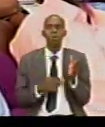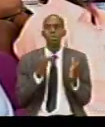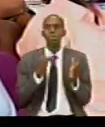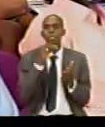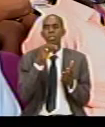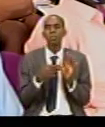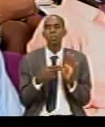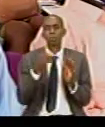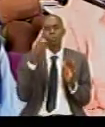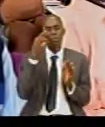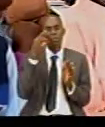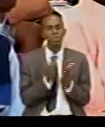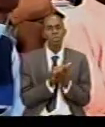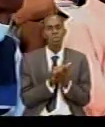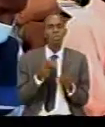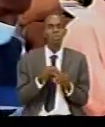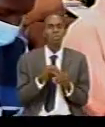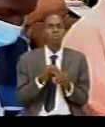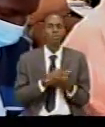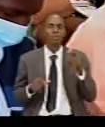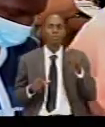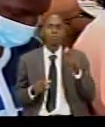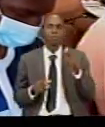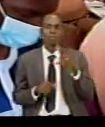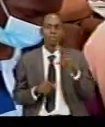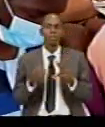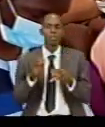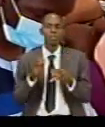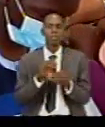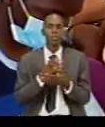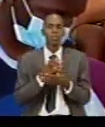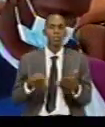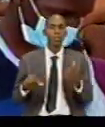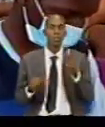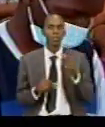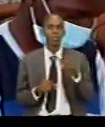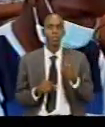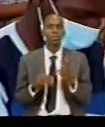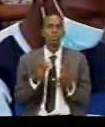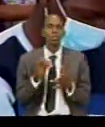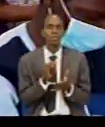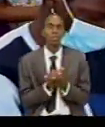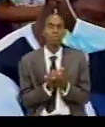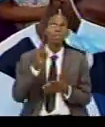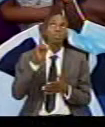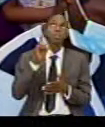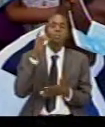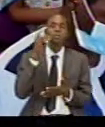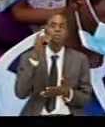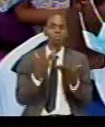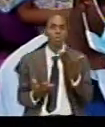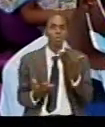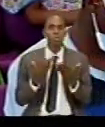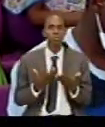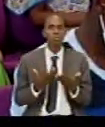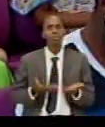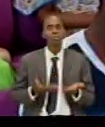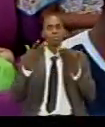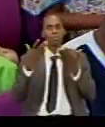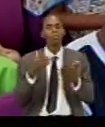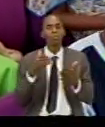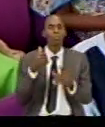verse 27. In verse 27, that he might present it to himself